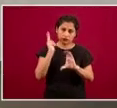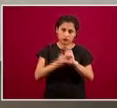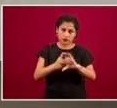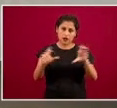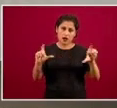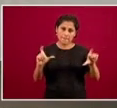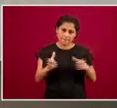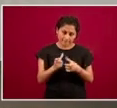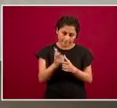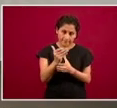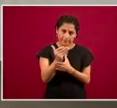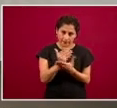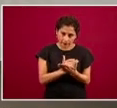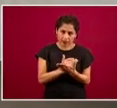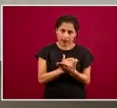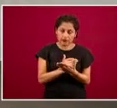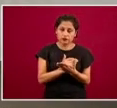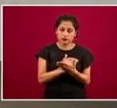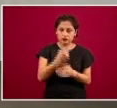protocols to